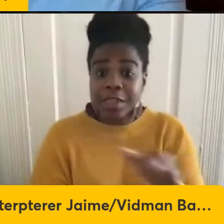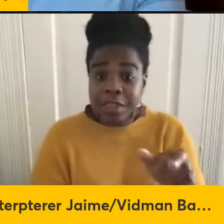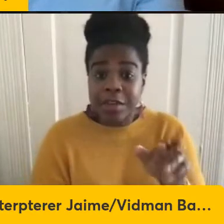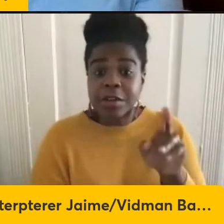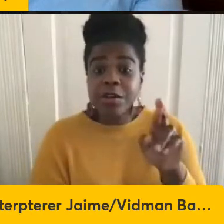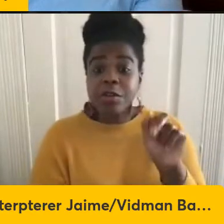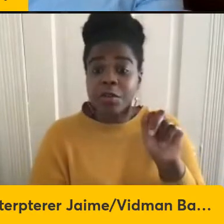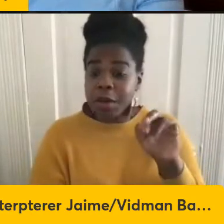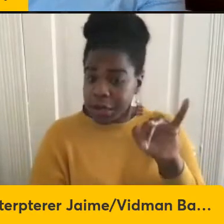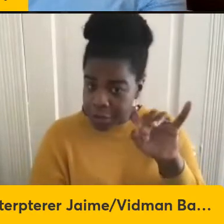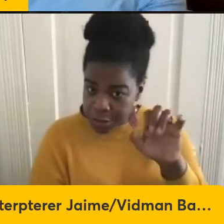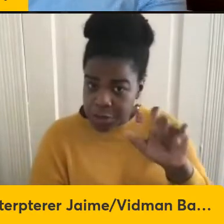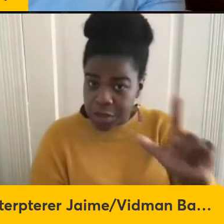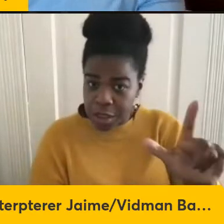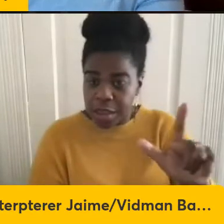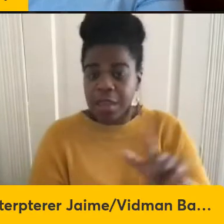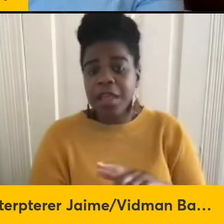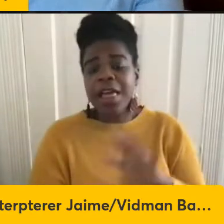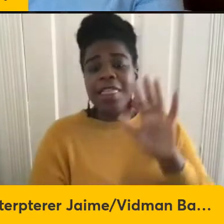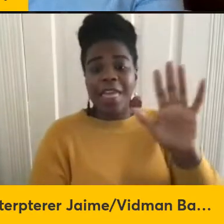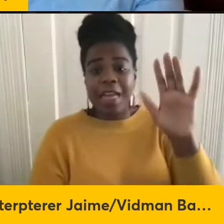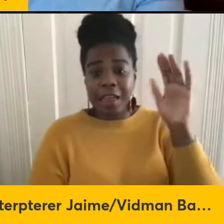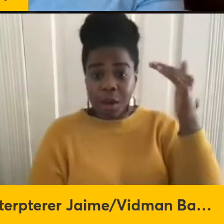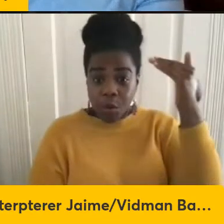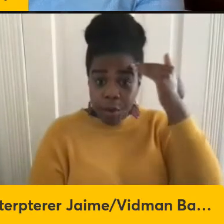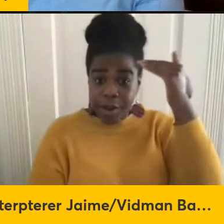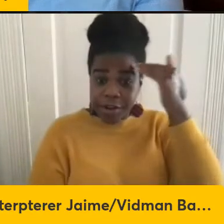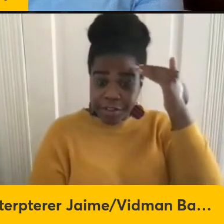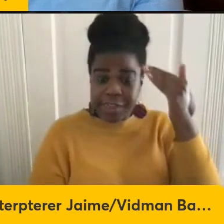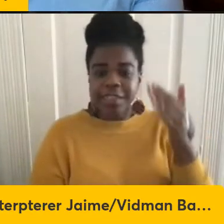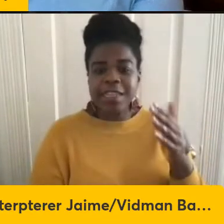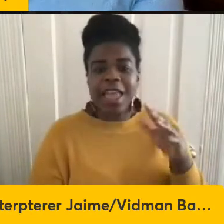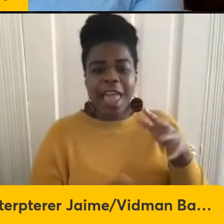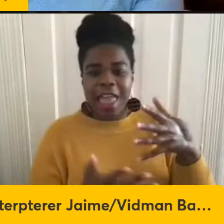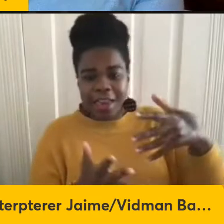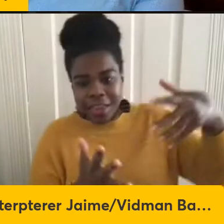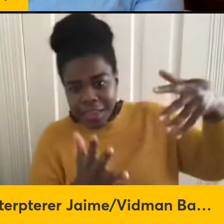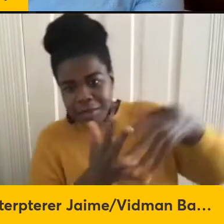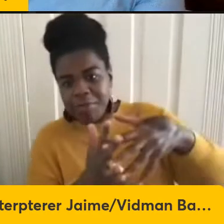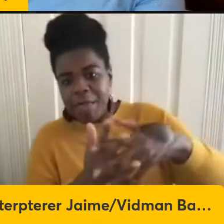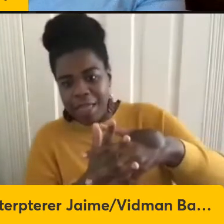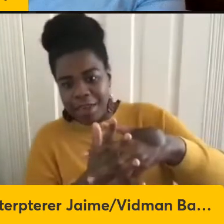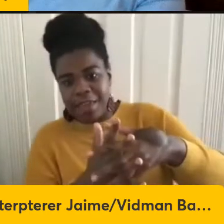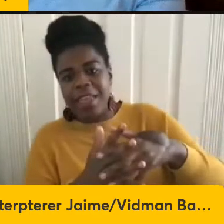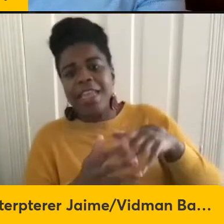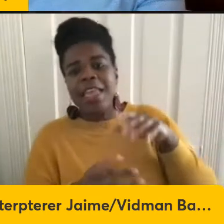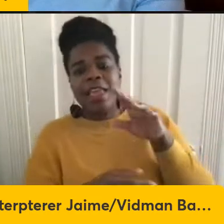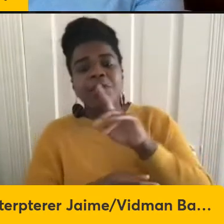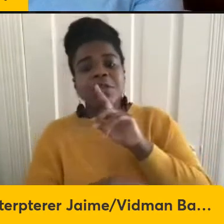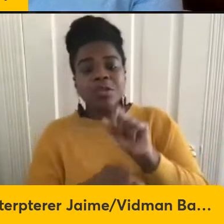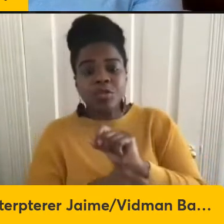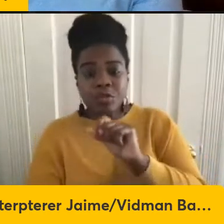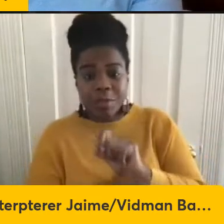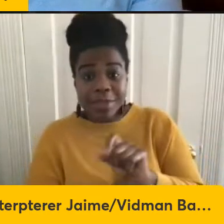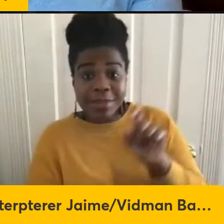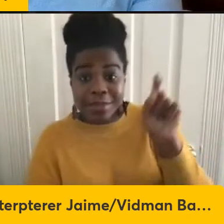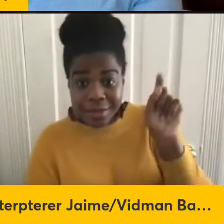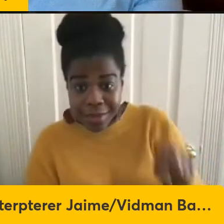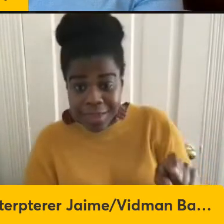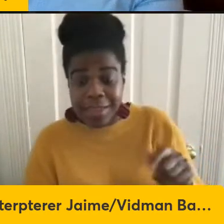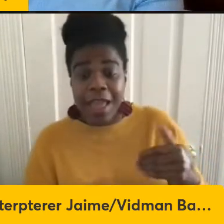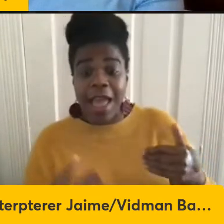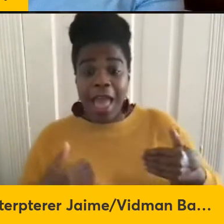racially, you know, bringing about that awareness and embedding that into what we actually need, the information we need to be able to have